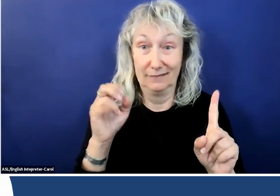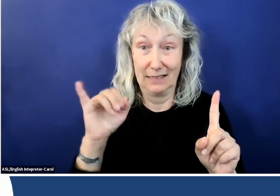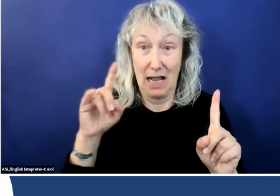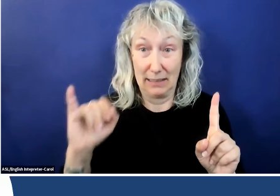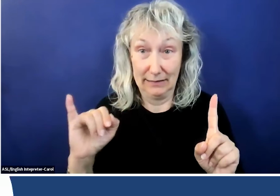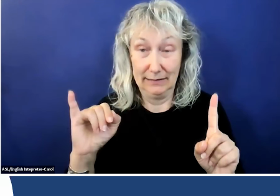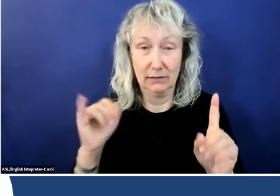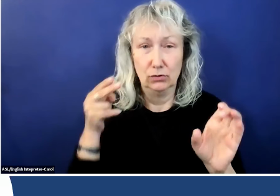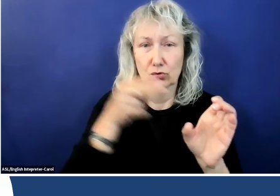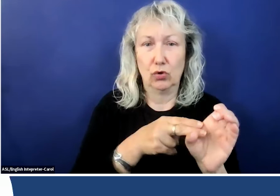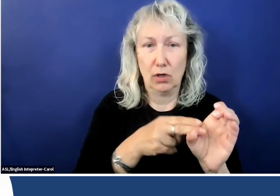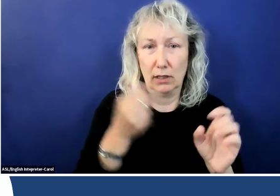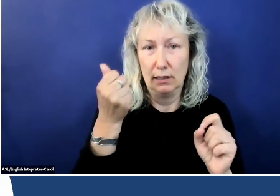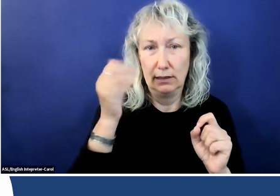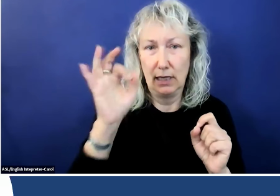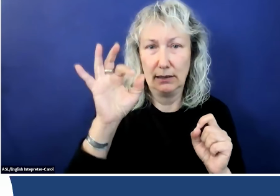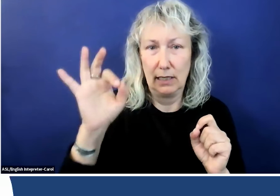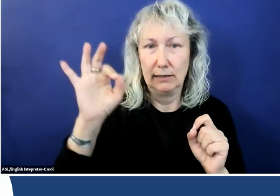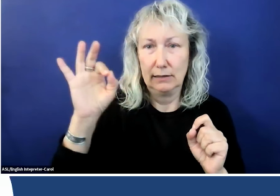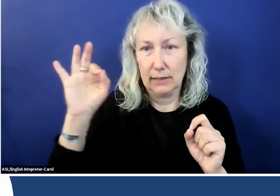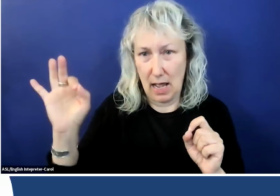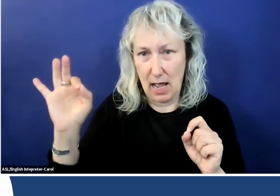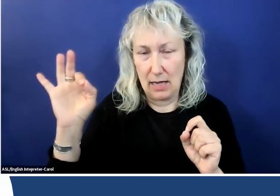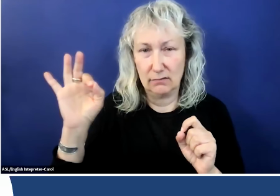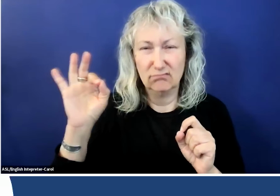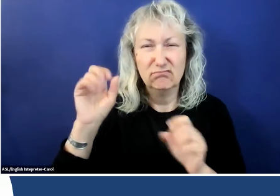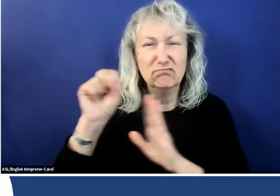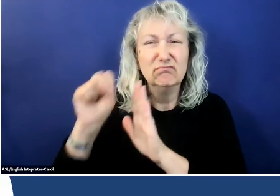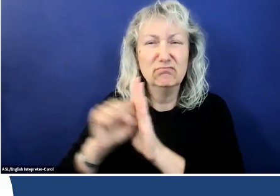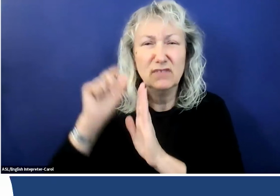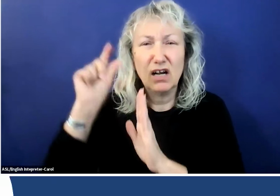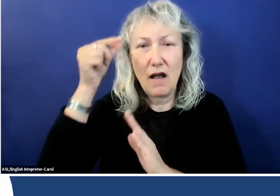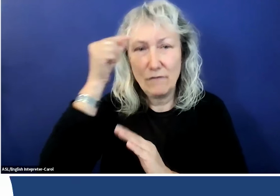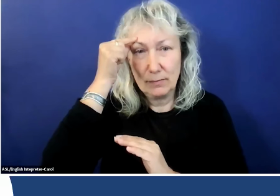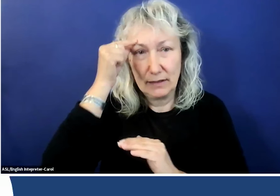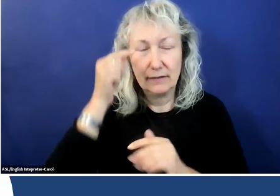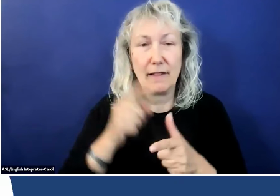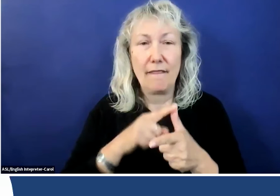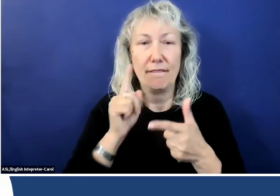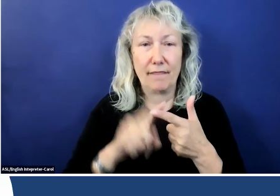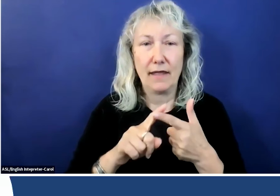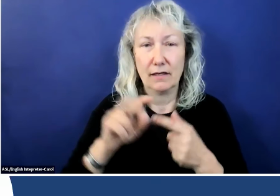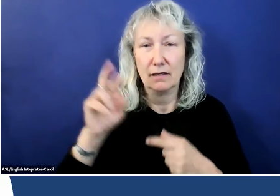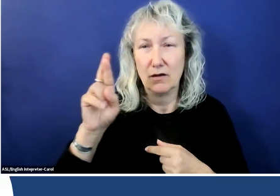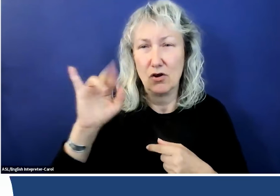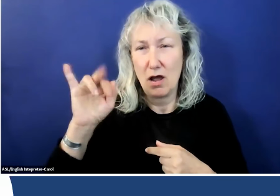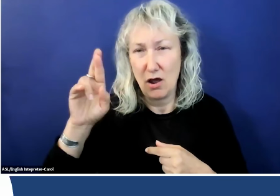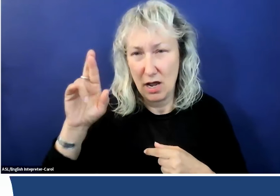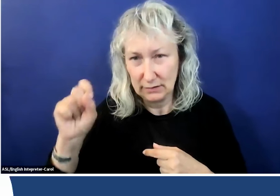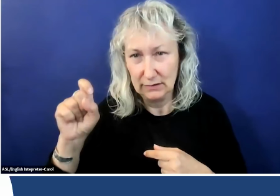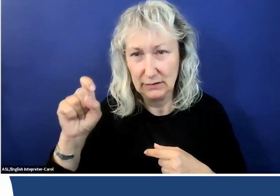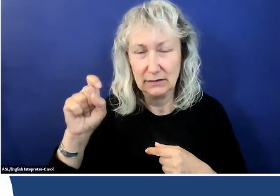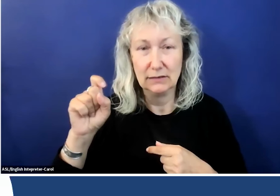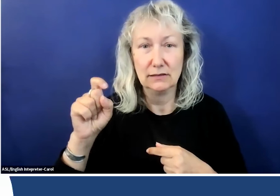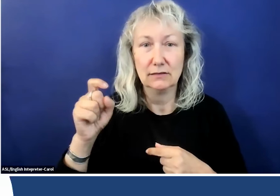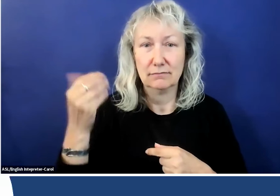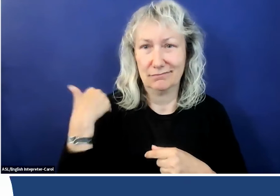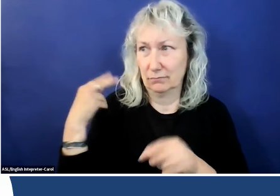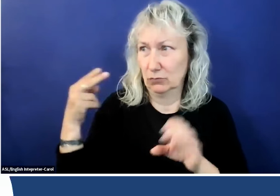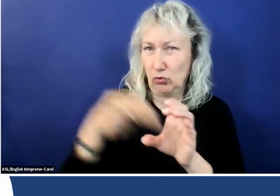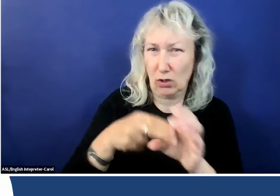in 1999. Before joining RARX in 2016, she worked 5 years for the Oregon